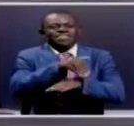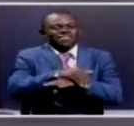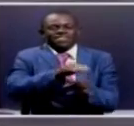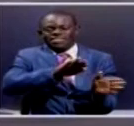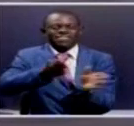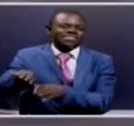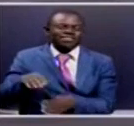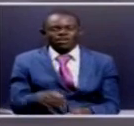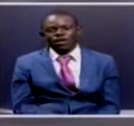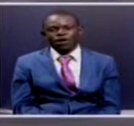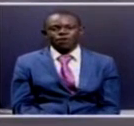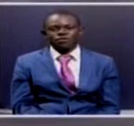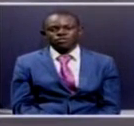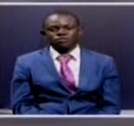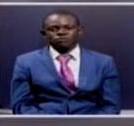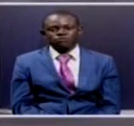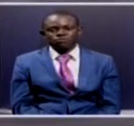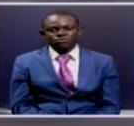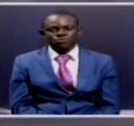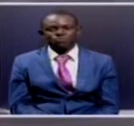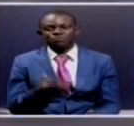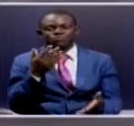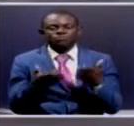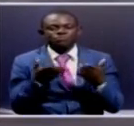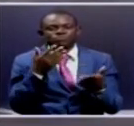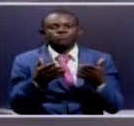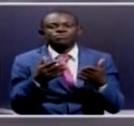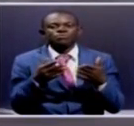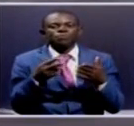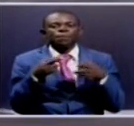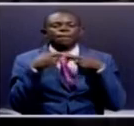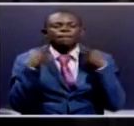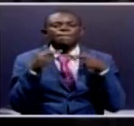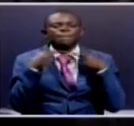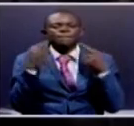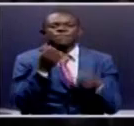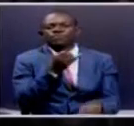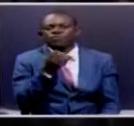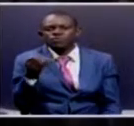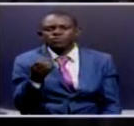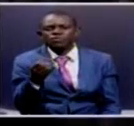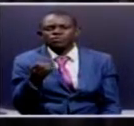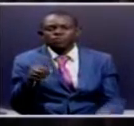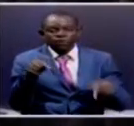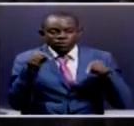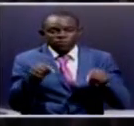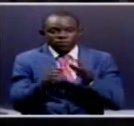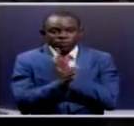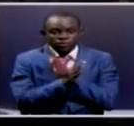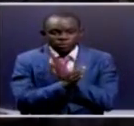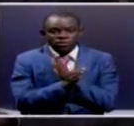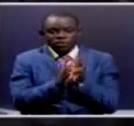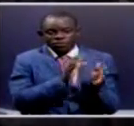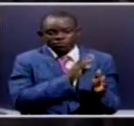I don't think that religious affairs in a country which is a Christian nation but